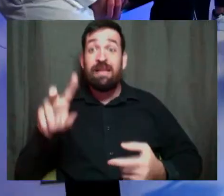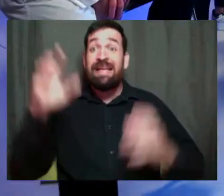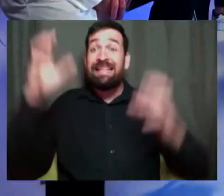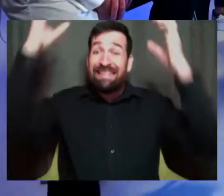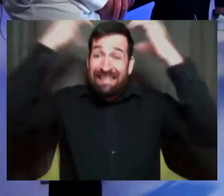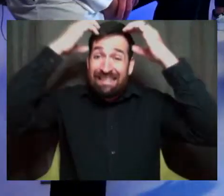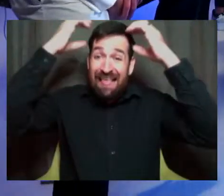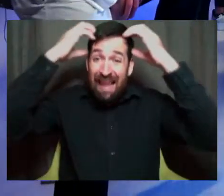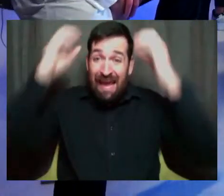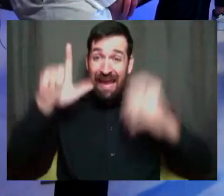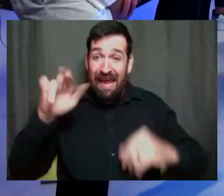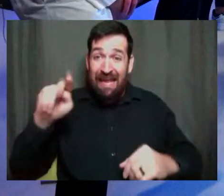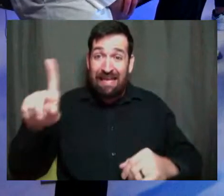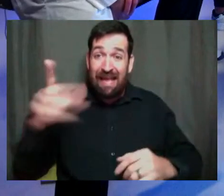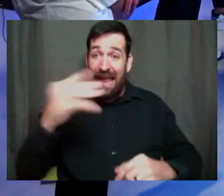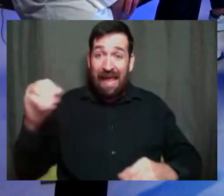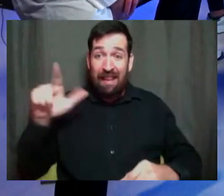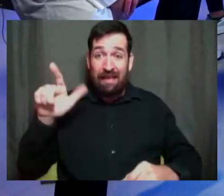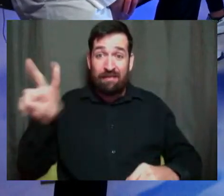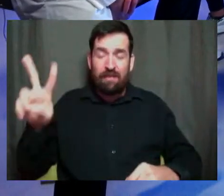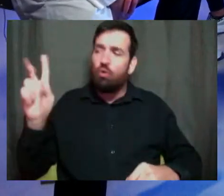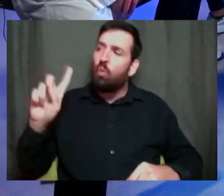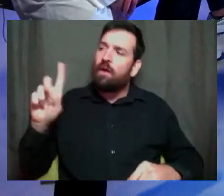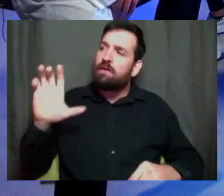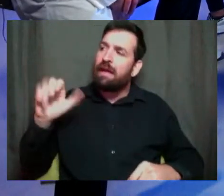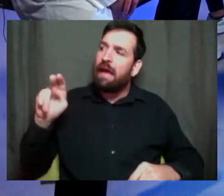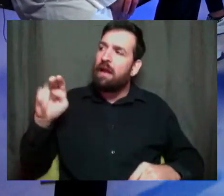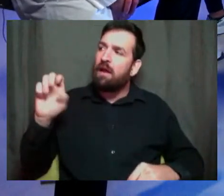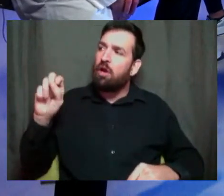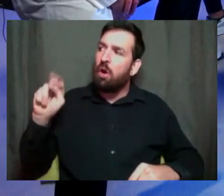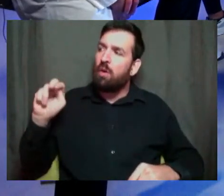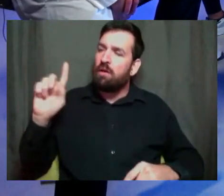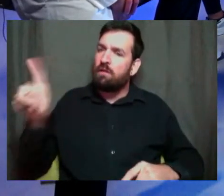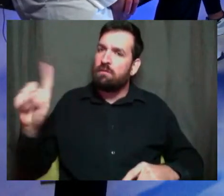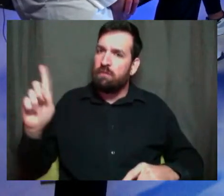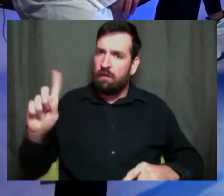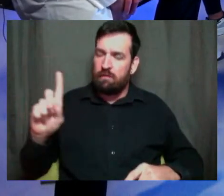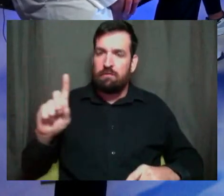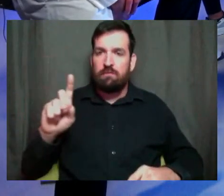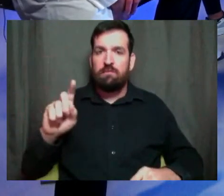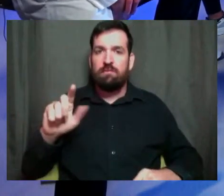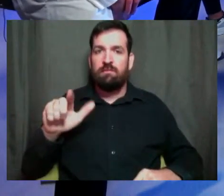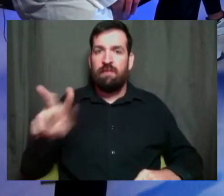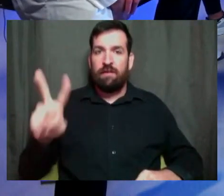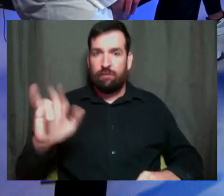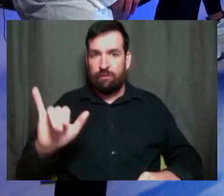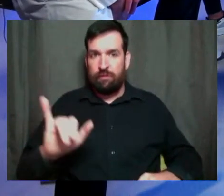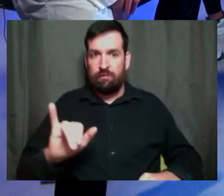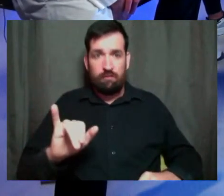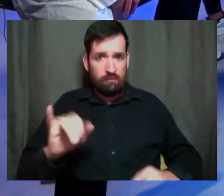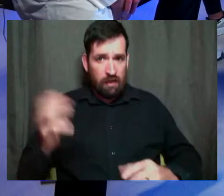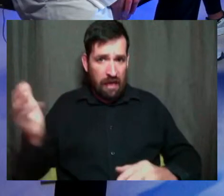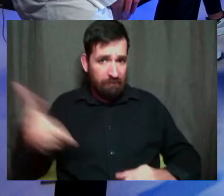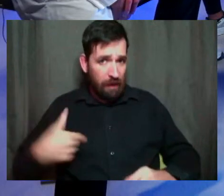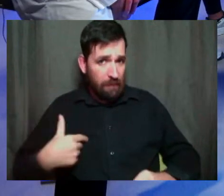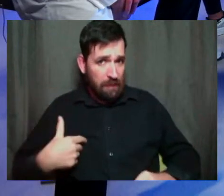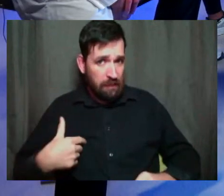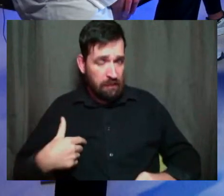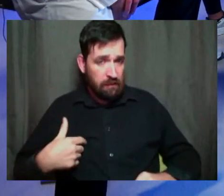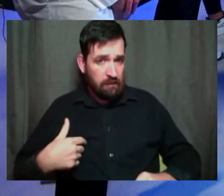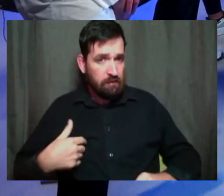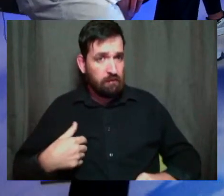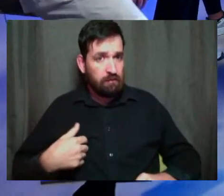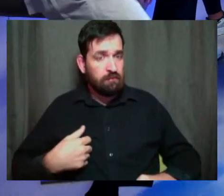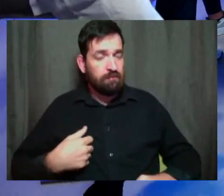and Vegas. And where's Cannon going? You're going to Disneyland too, right? Yes. Awesome. Yeah, weren't you going to invite me to go? Dominic, you can't talk No. unless you're